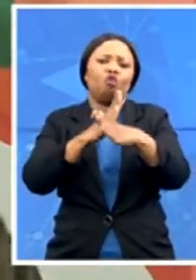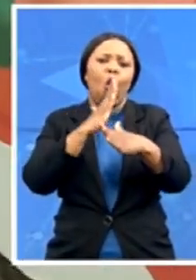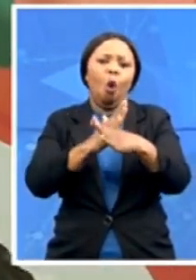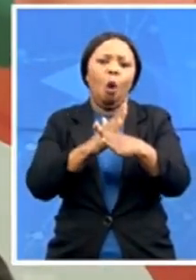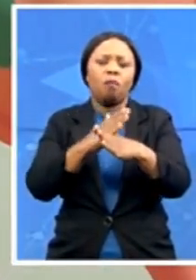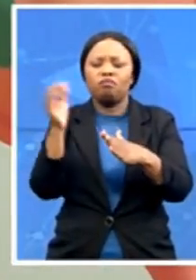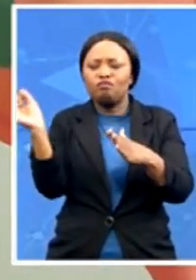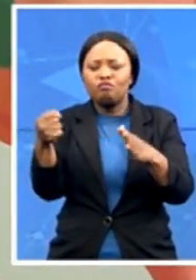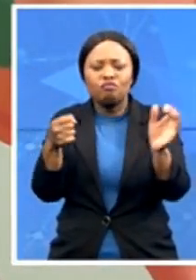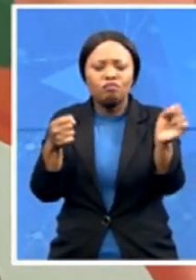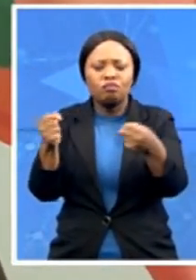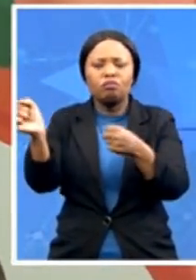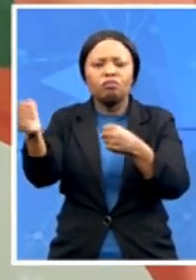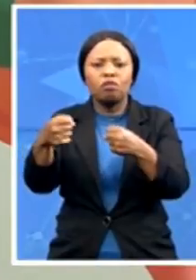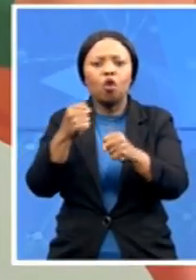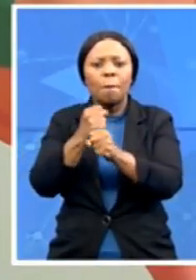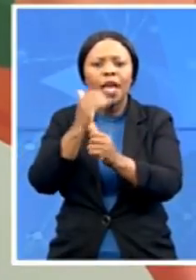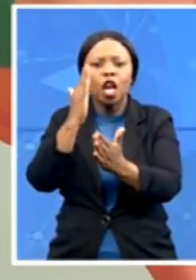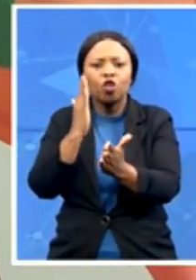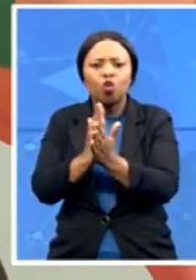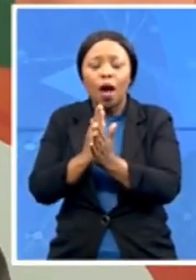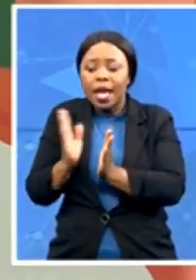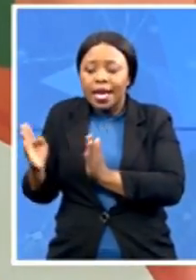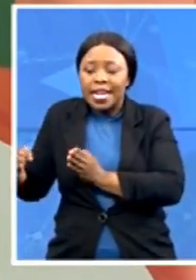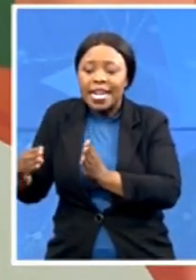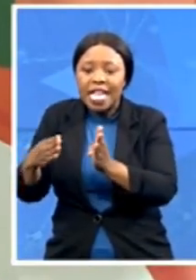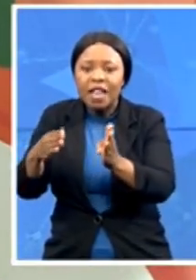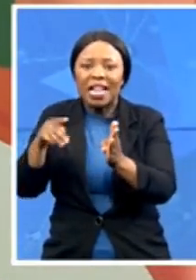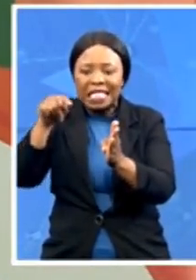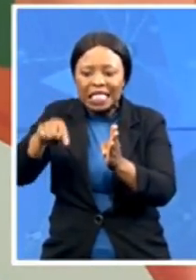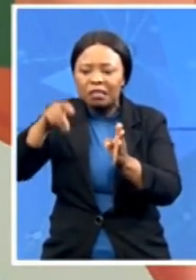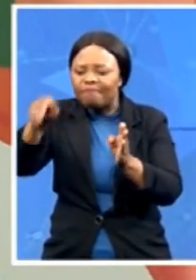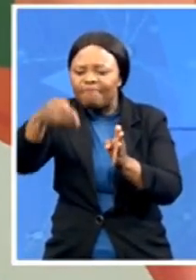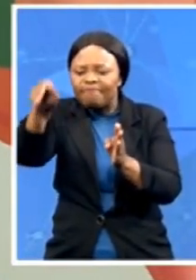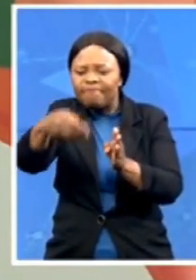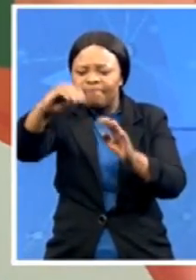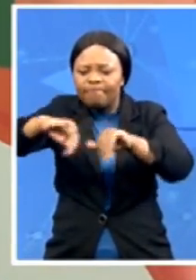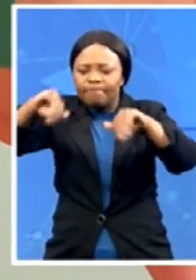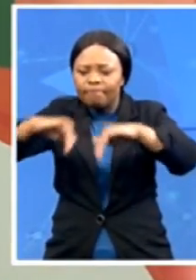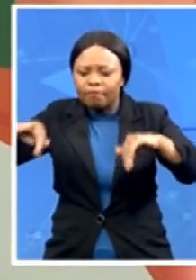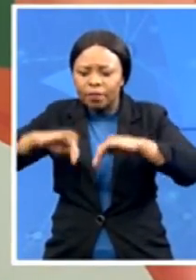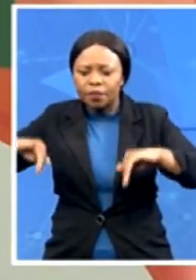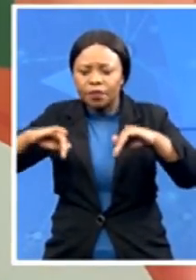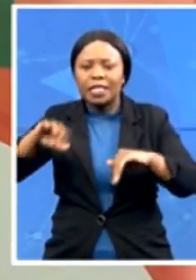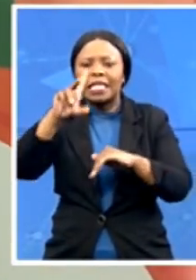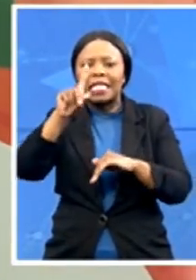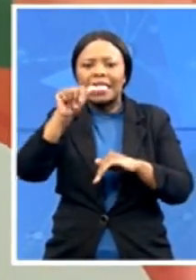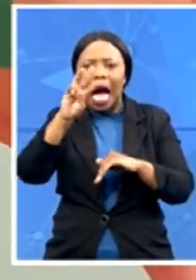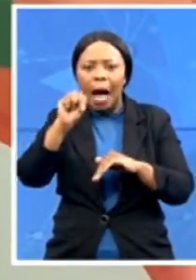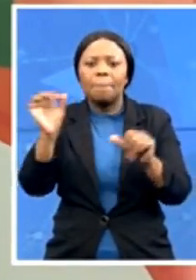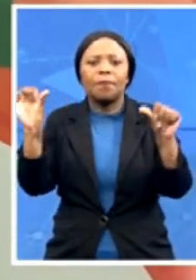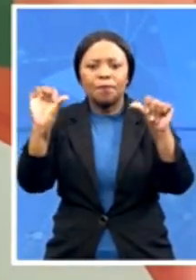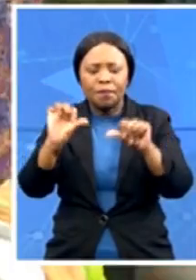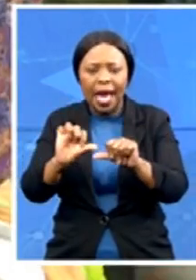basibuyisela isimo sale milambo namadami. Kwinto esasiyo. Lack of maintenance yiyo